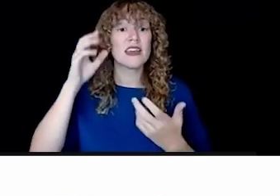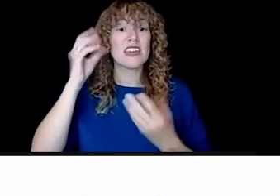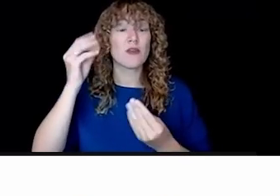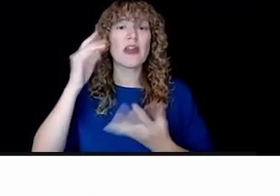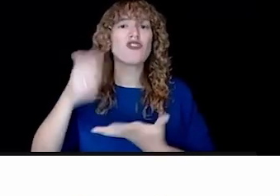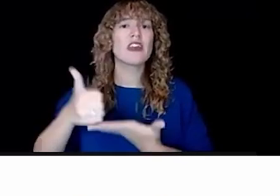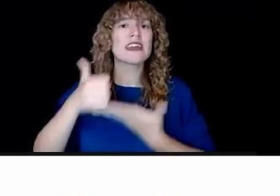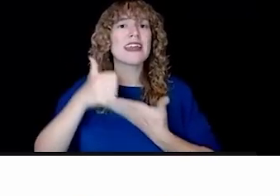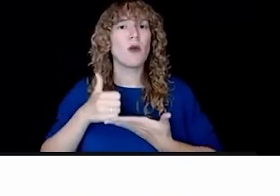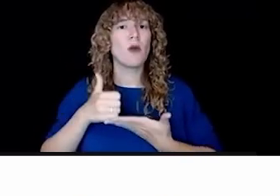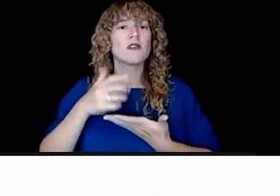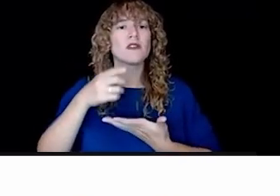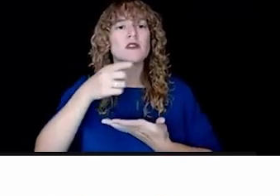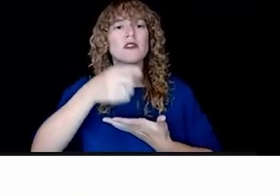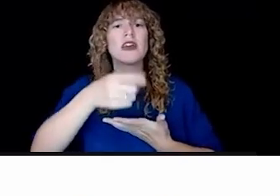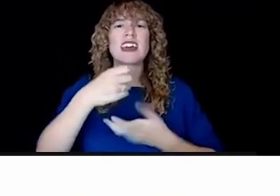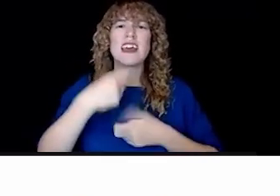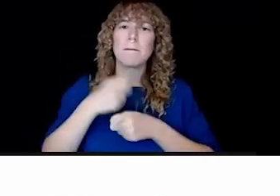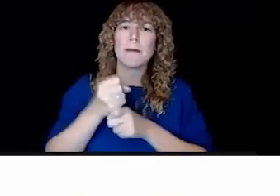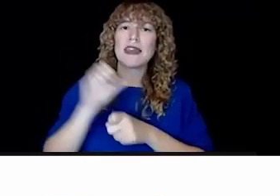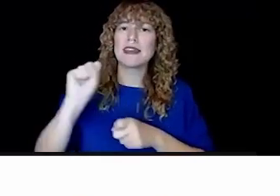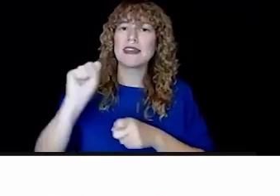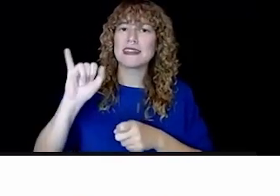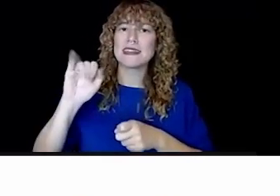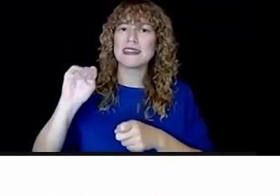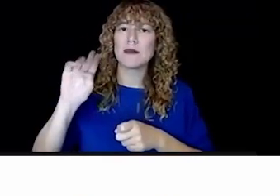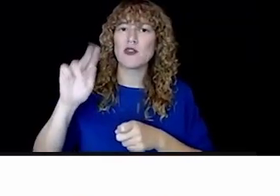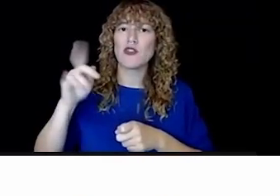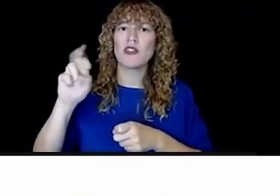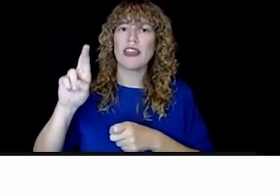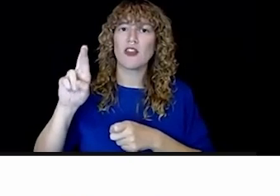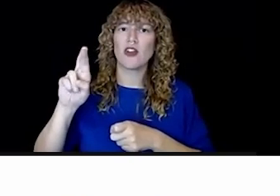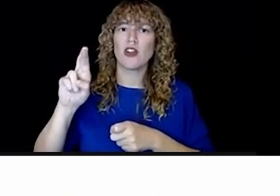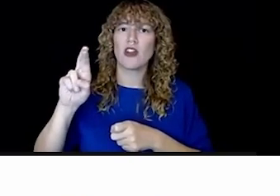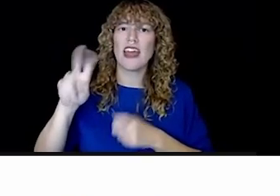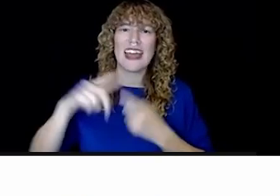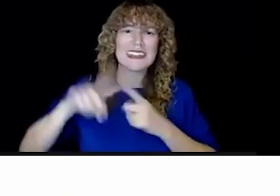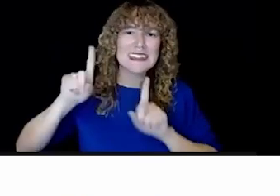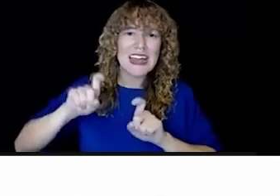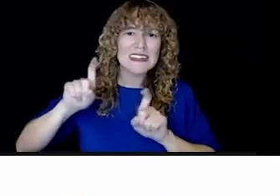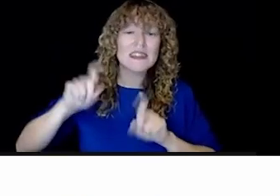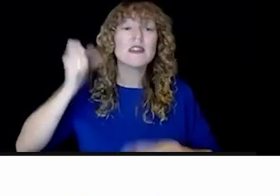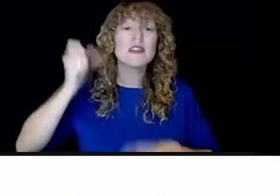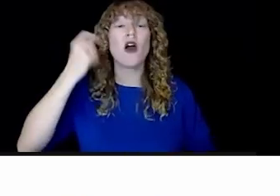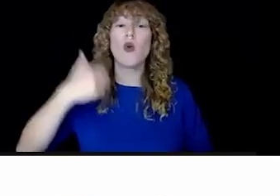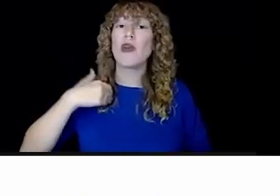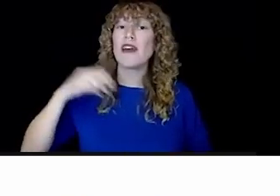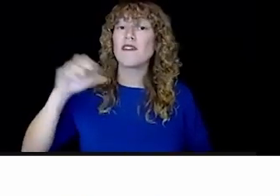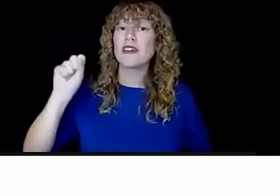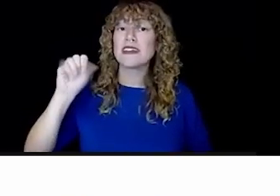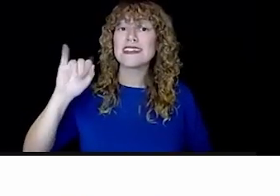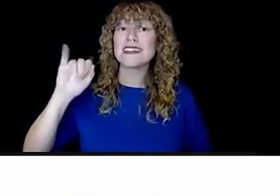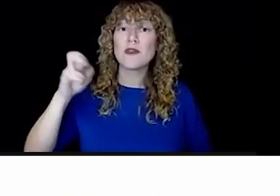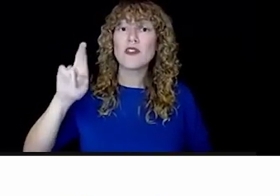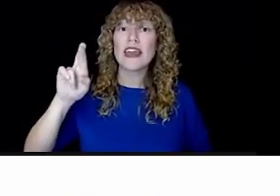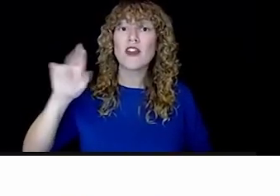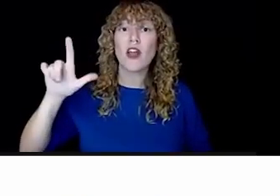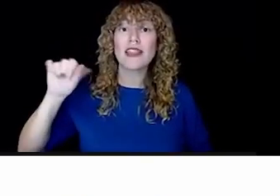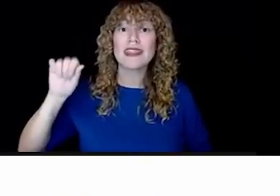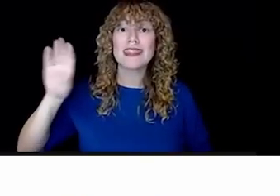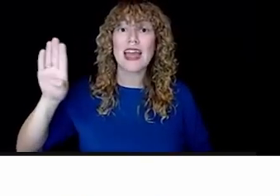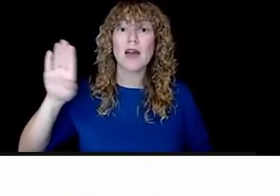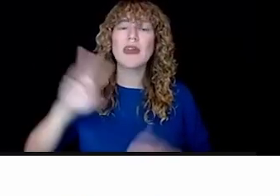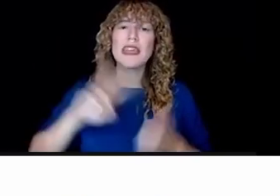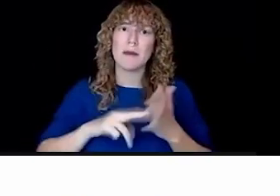Research Institutes. KITE Simulator Lab allows us to recreate real-life movements and conditions